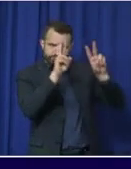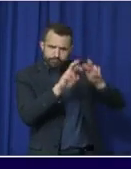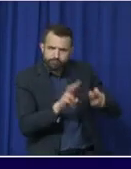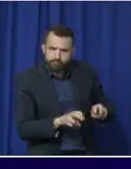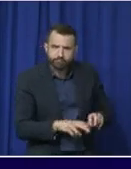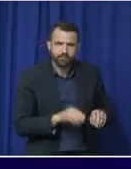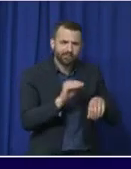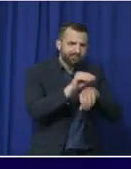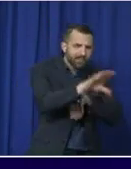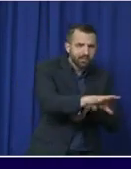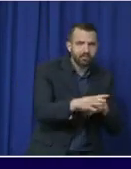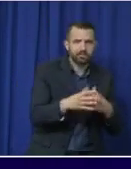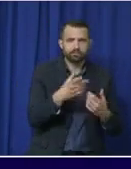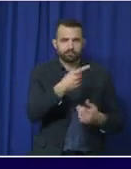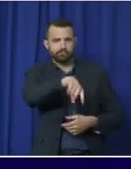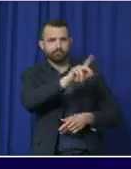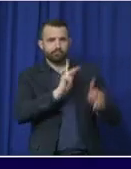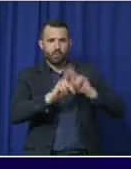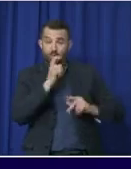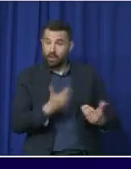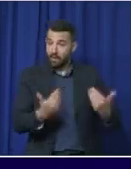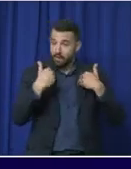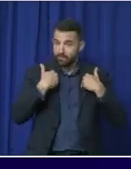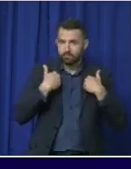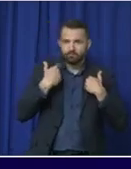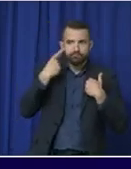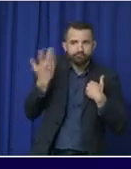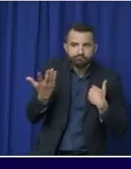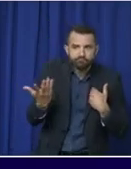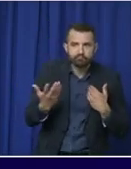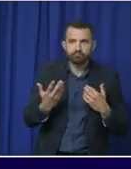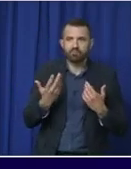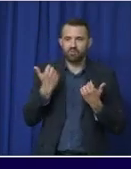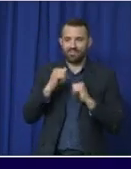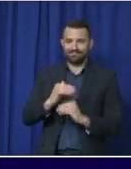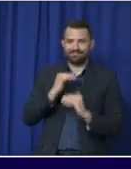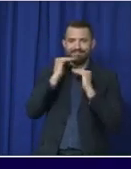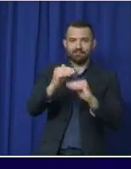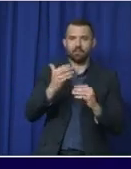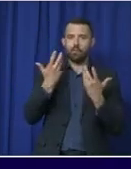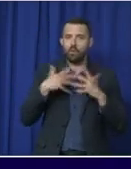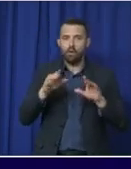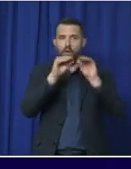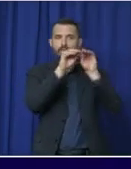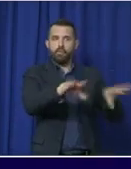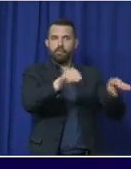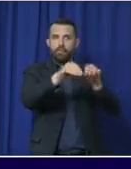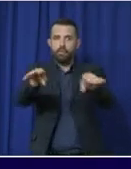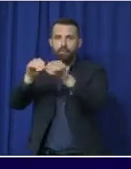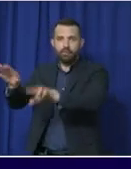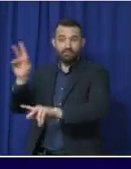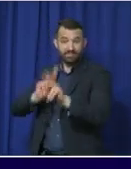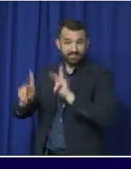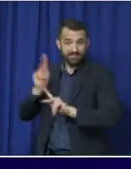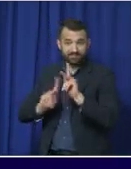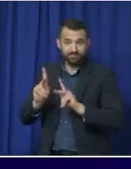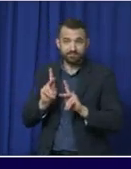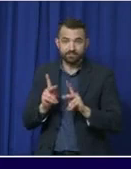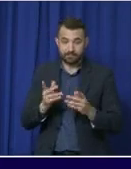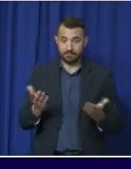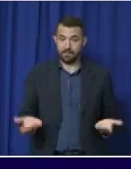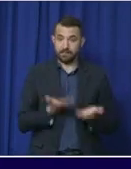prevents transmission of infection to others. Taken together, testing and contact tracing enable Maine to